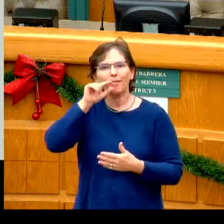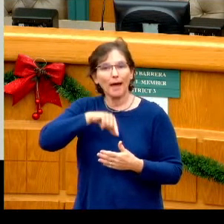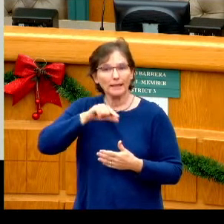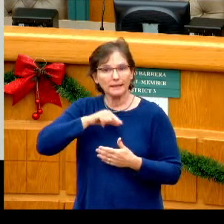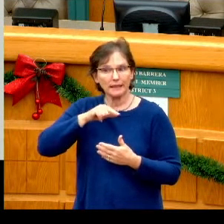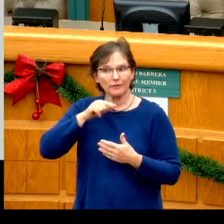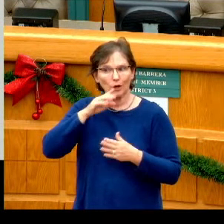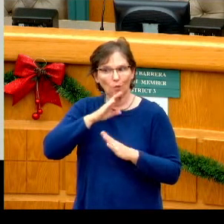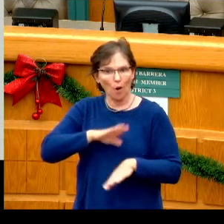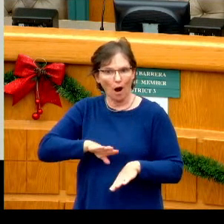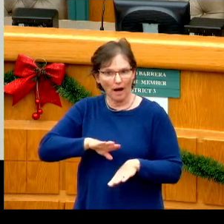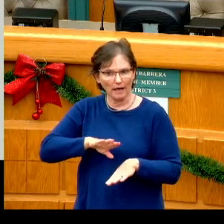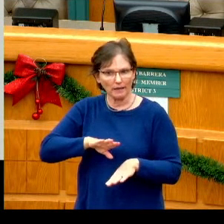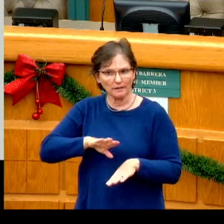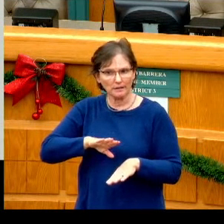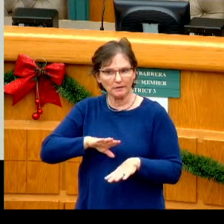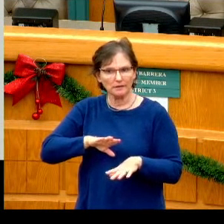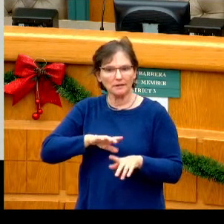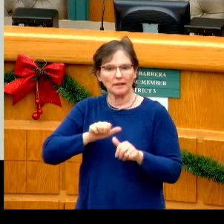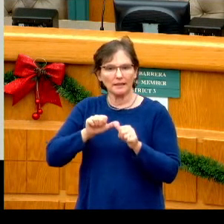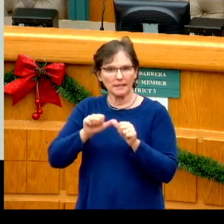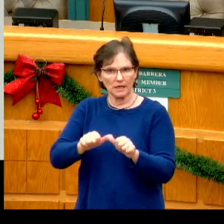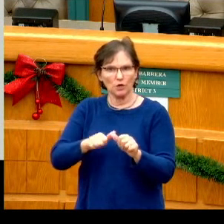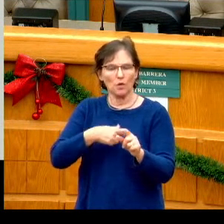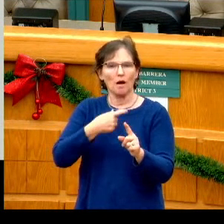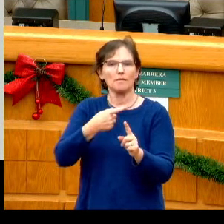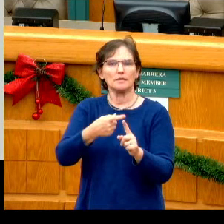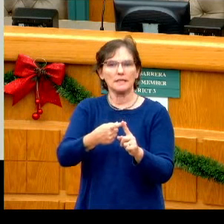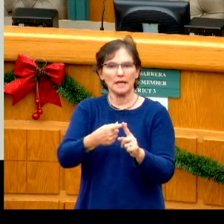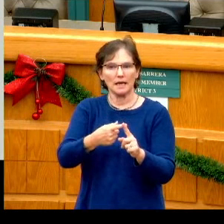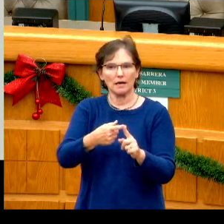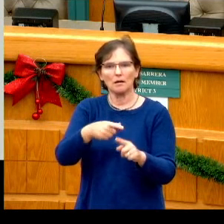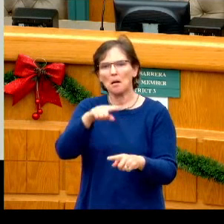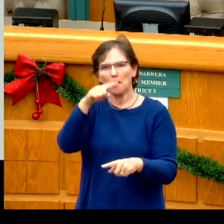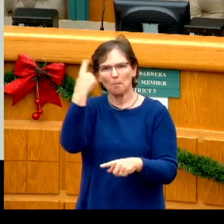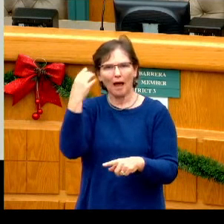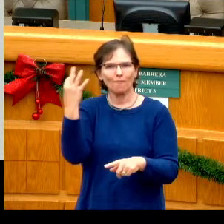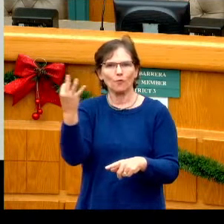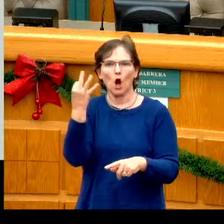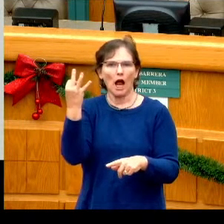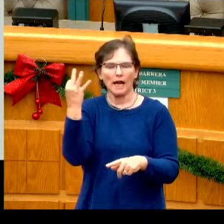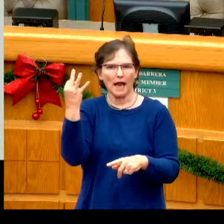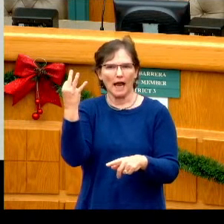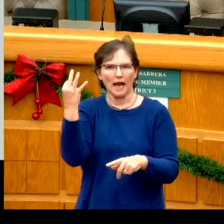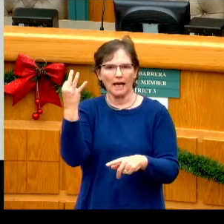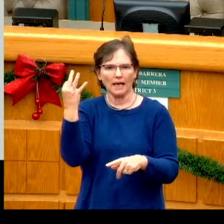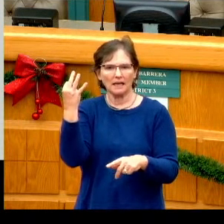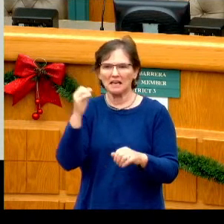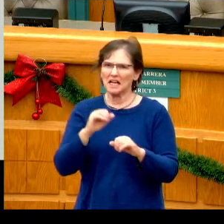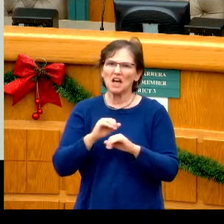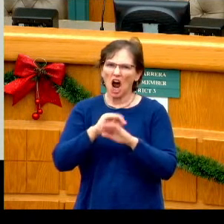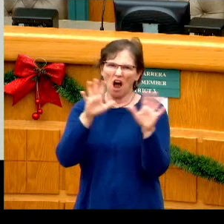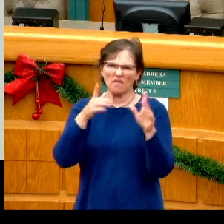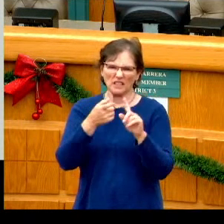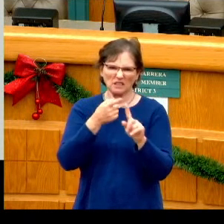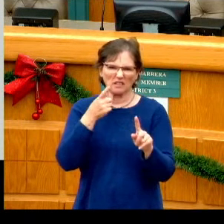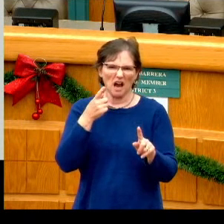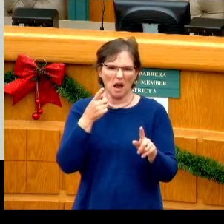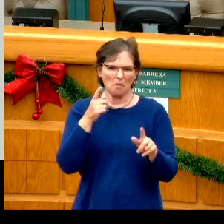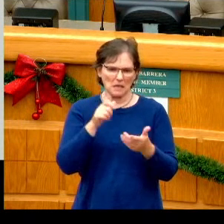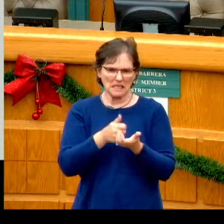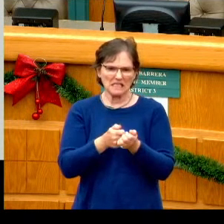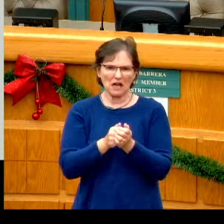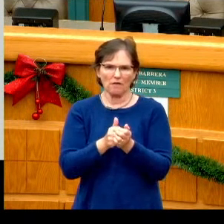week before Thanksgiving. It went right up to and including Thanksgiving, and then it's very clear from the cell phone data that it was over on Black